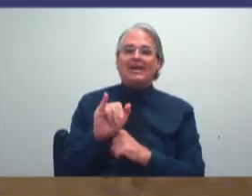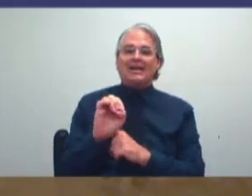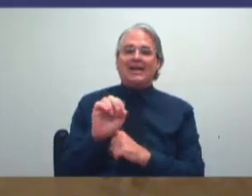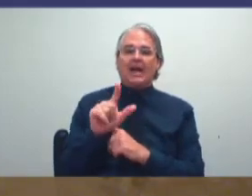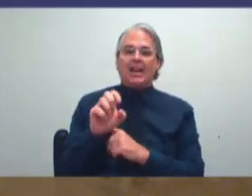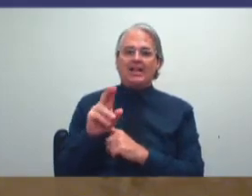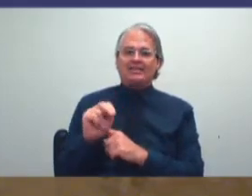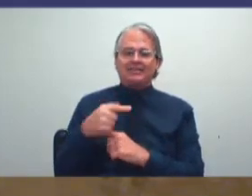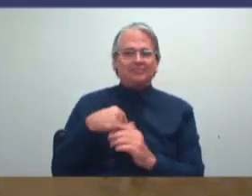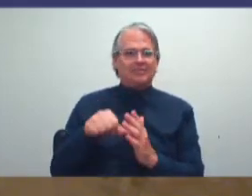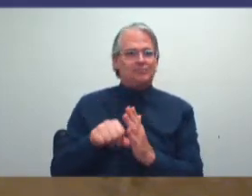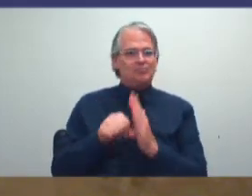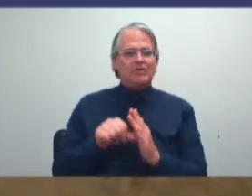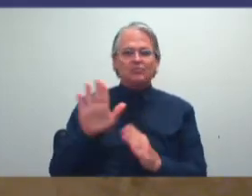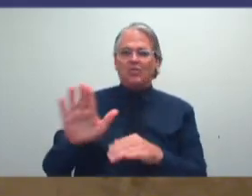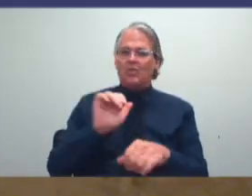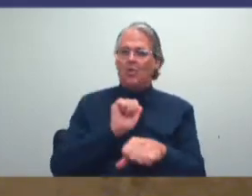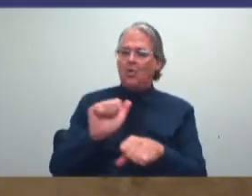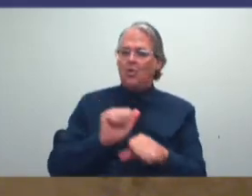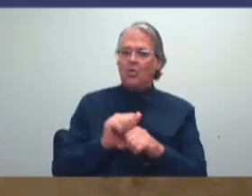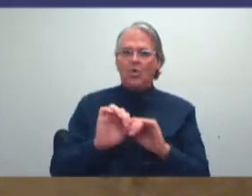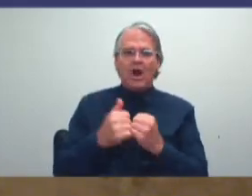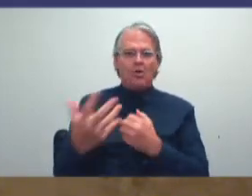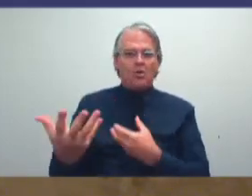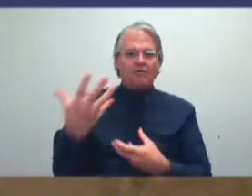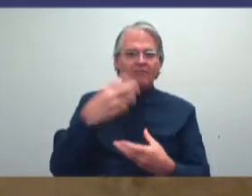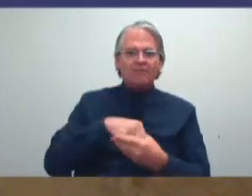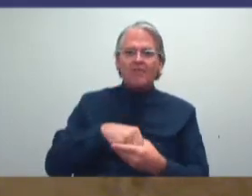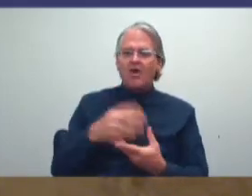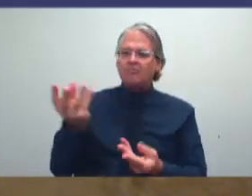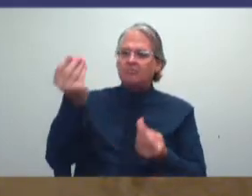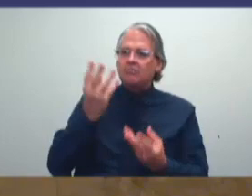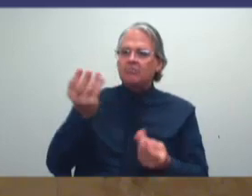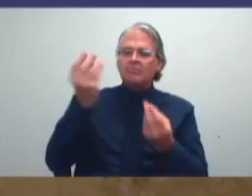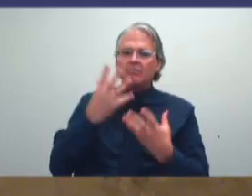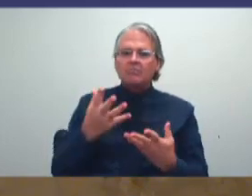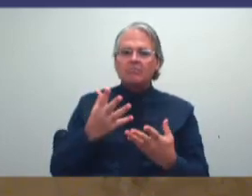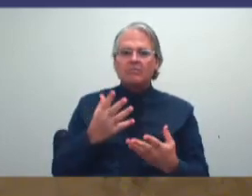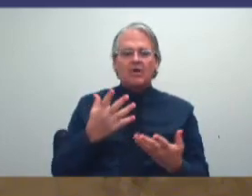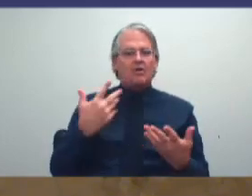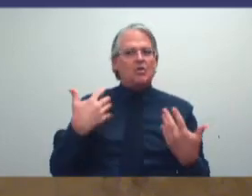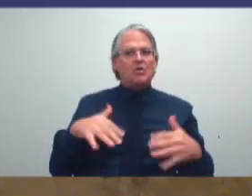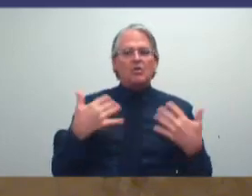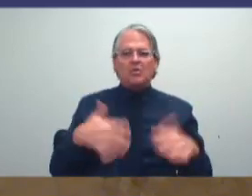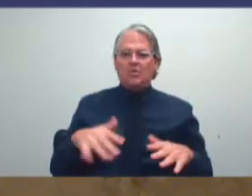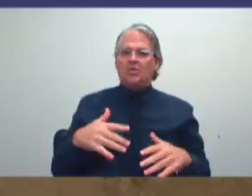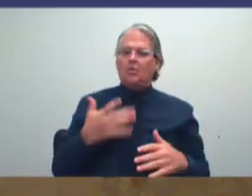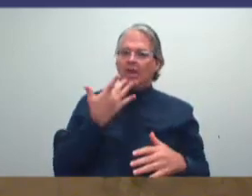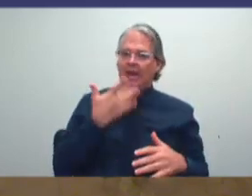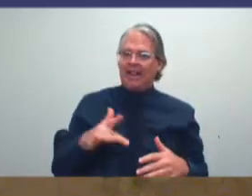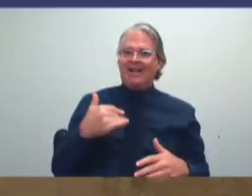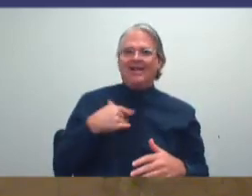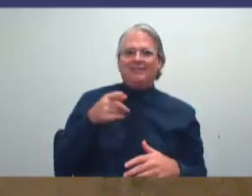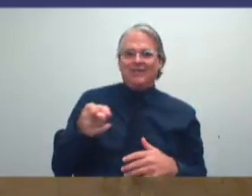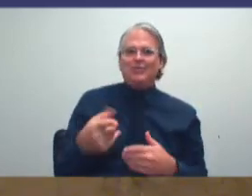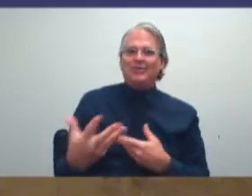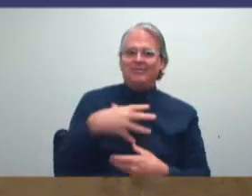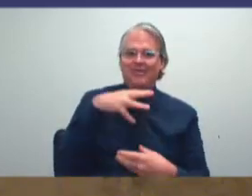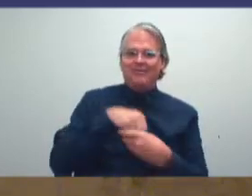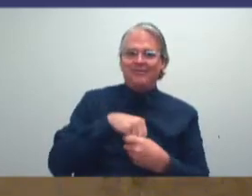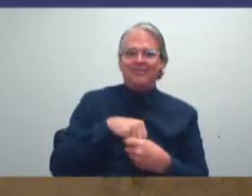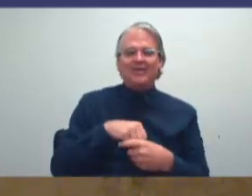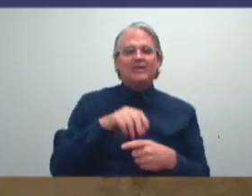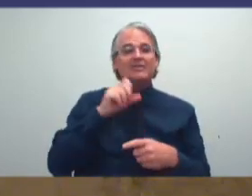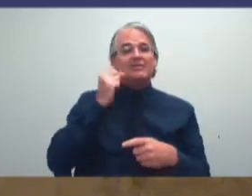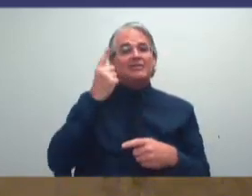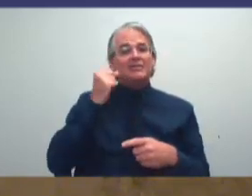this community is so fortunate to have you and all the work that you're doing. But I want to say, you know, some of your stories have been heartbreaking, but they've